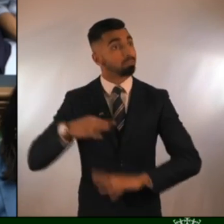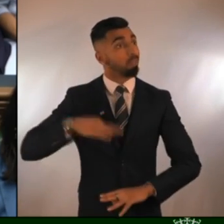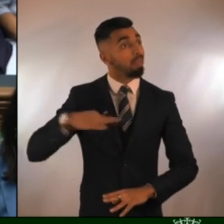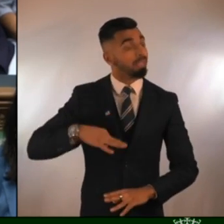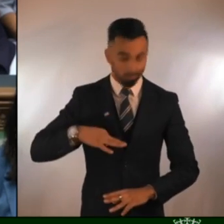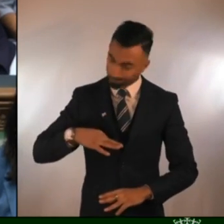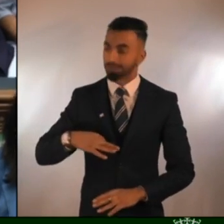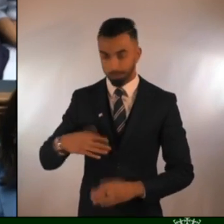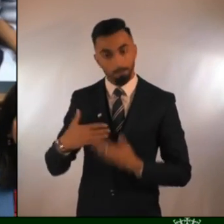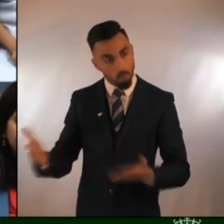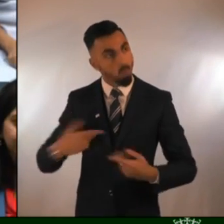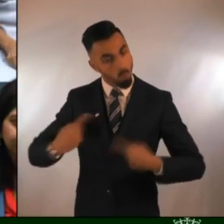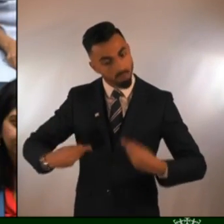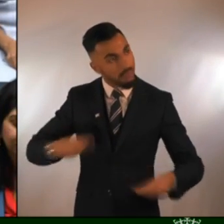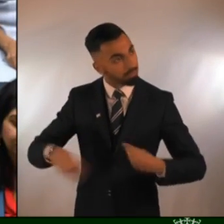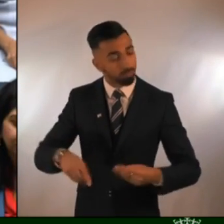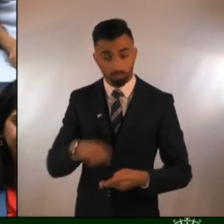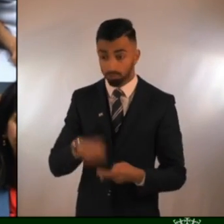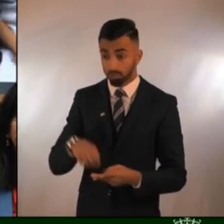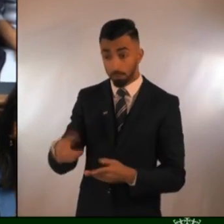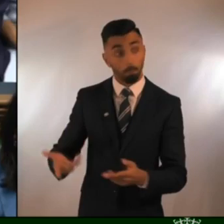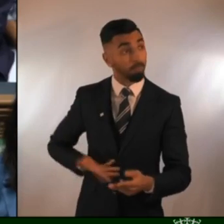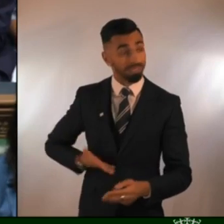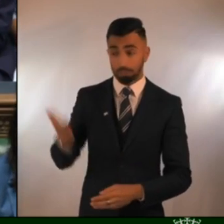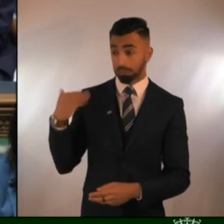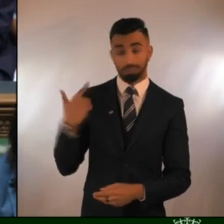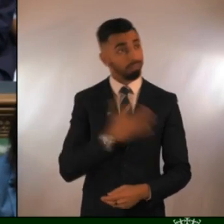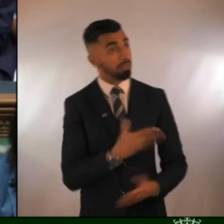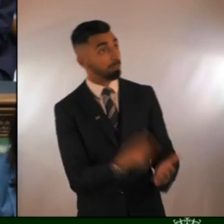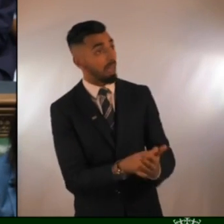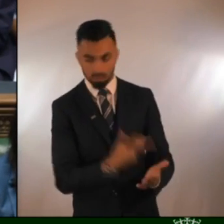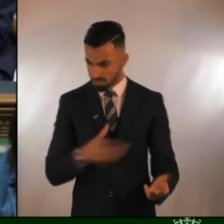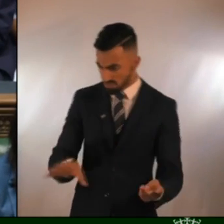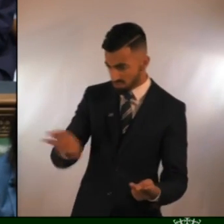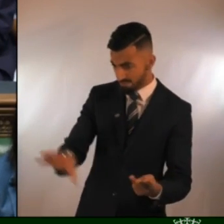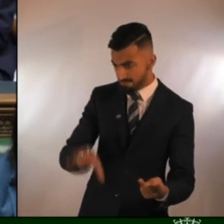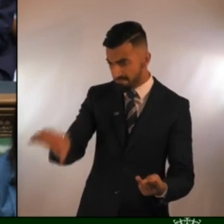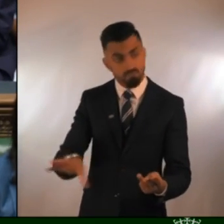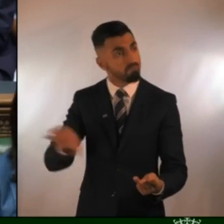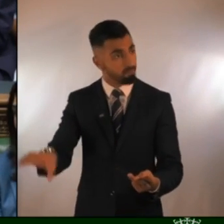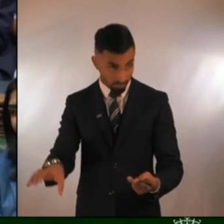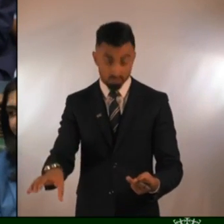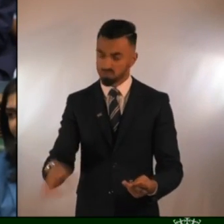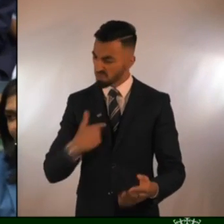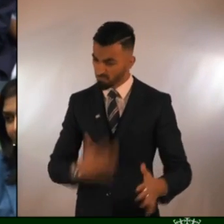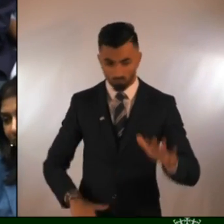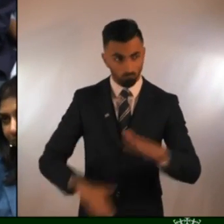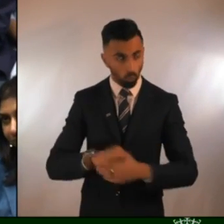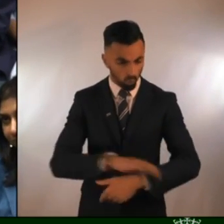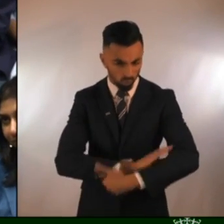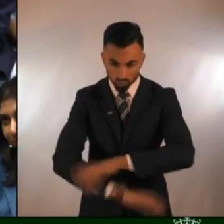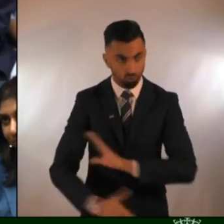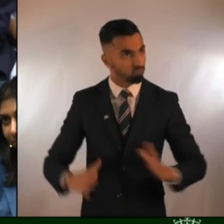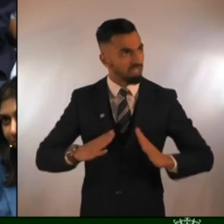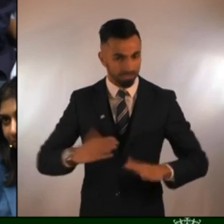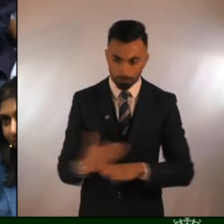tax cuts, loans and grants for businesses to protect people's jobs. Comprehensive action, and if more is needed, I